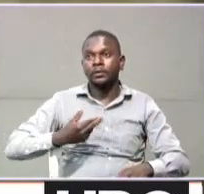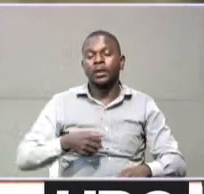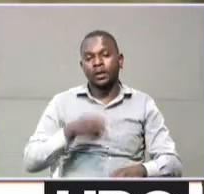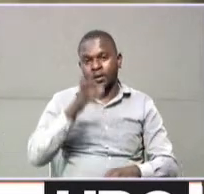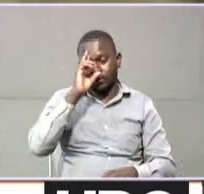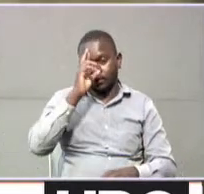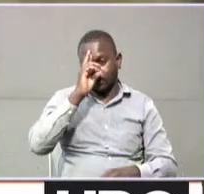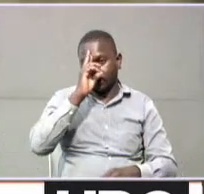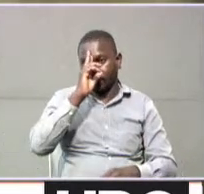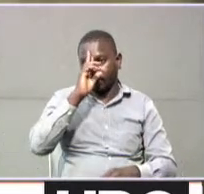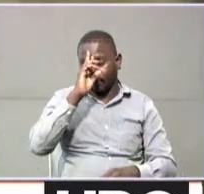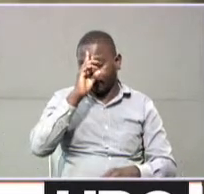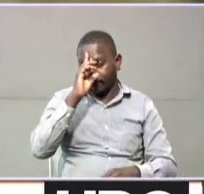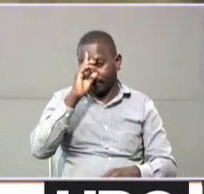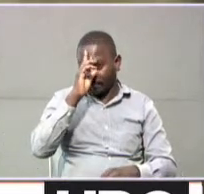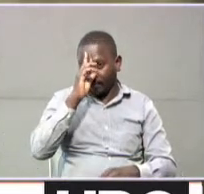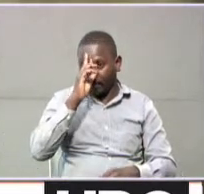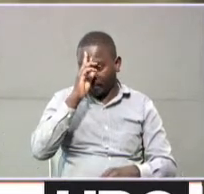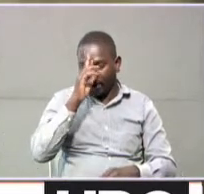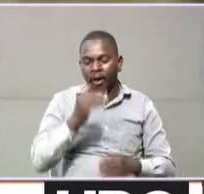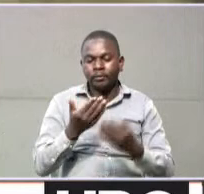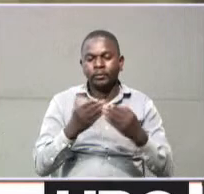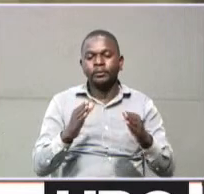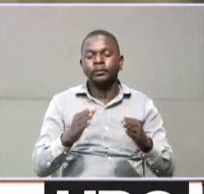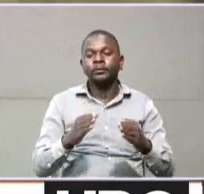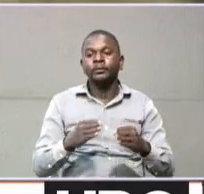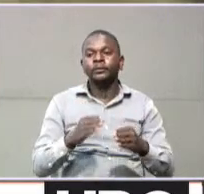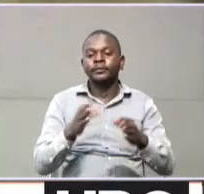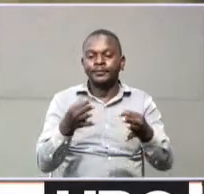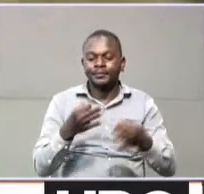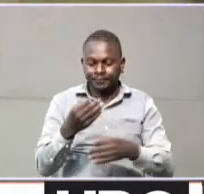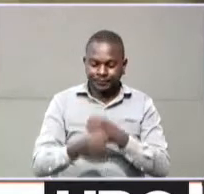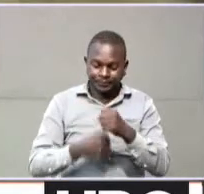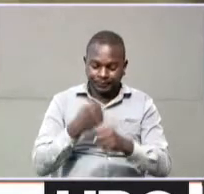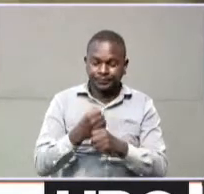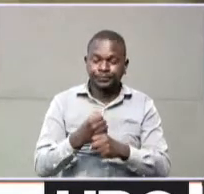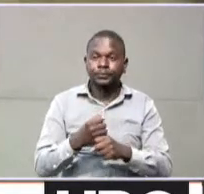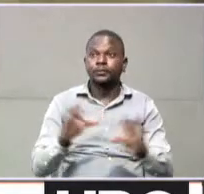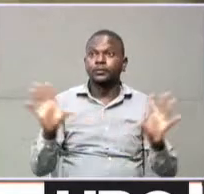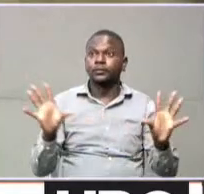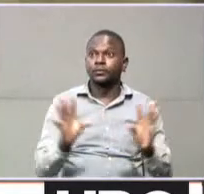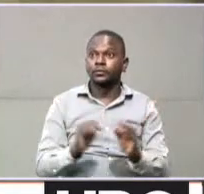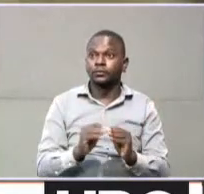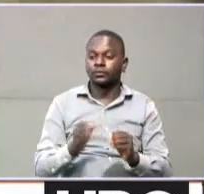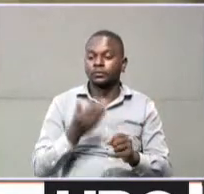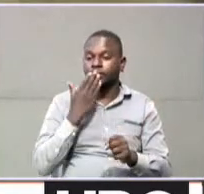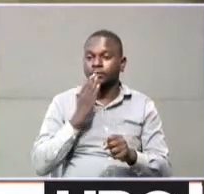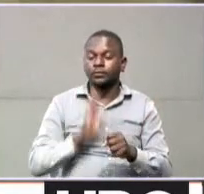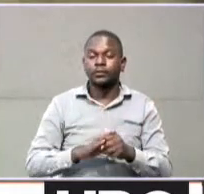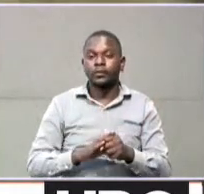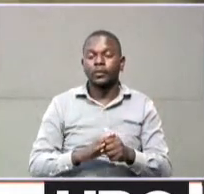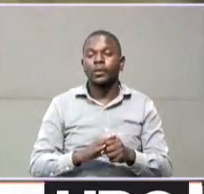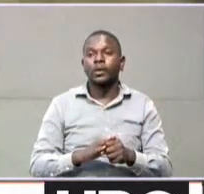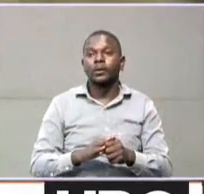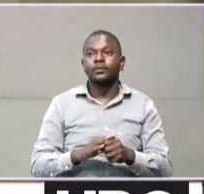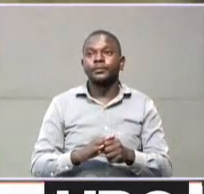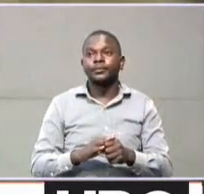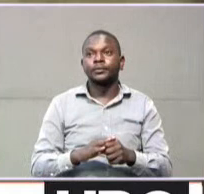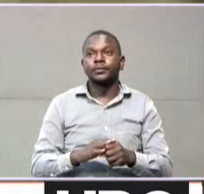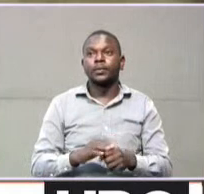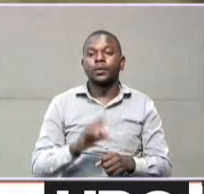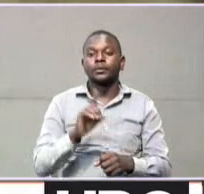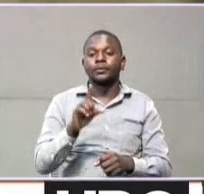remember as we were finishing the financial year a promise was made that the